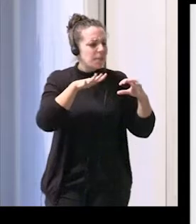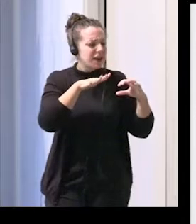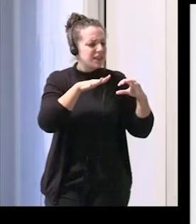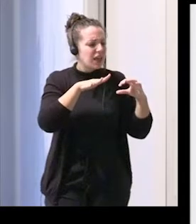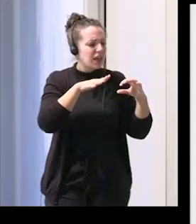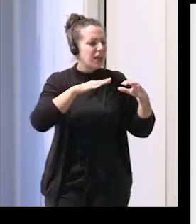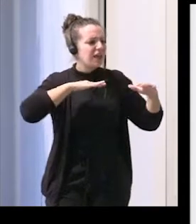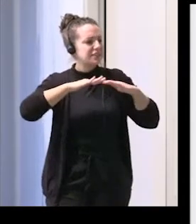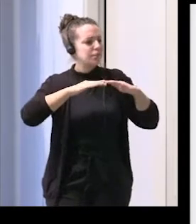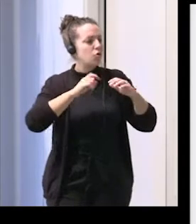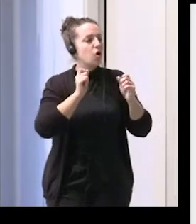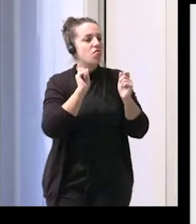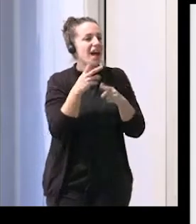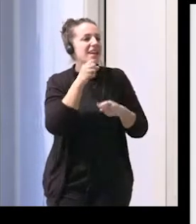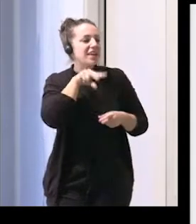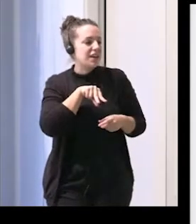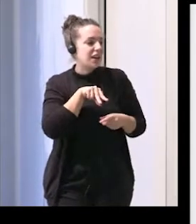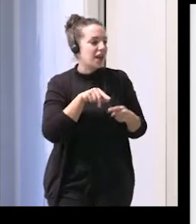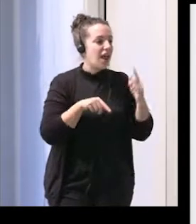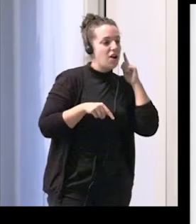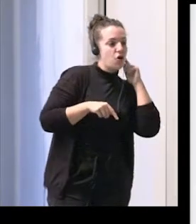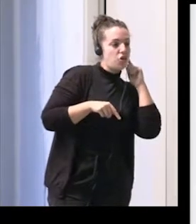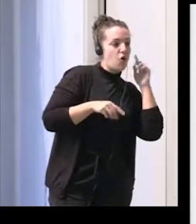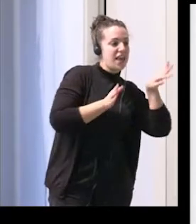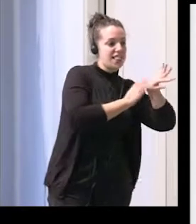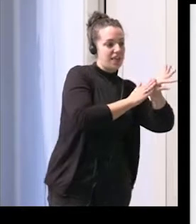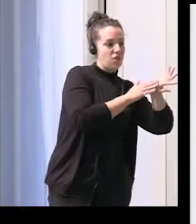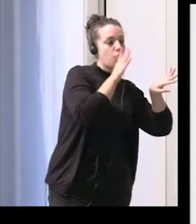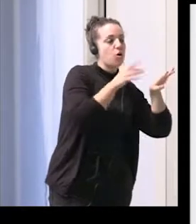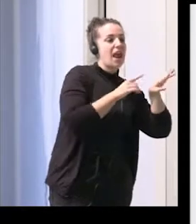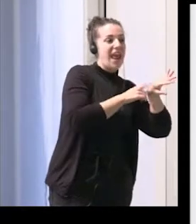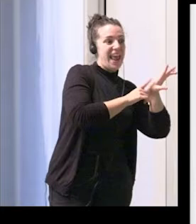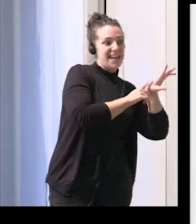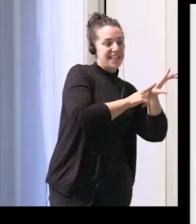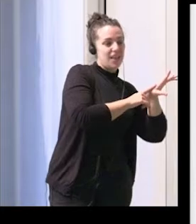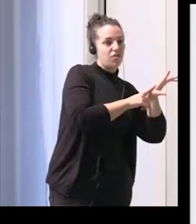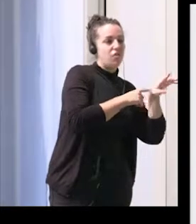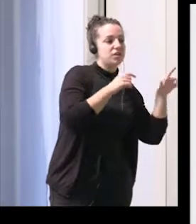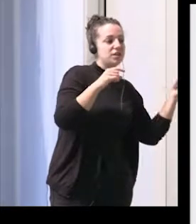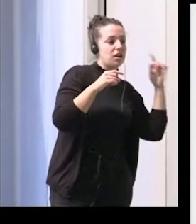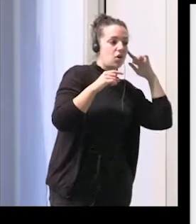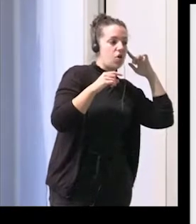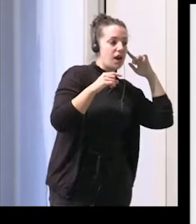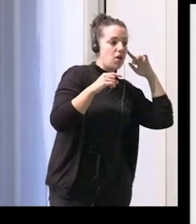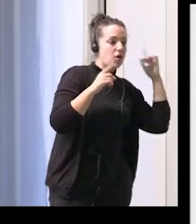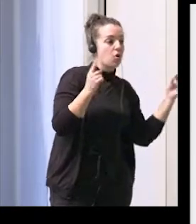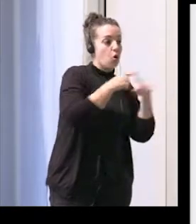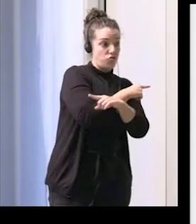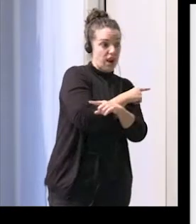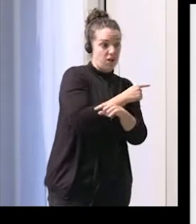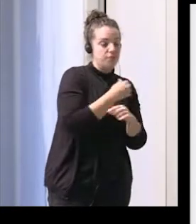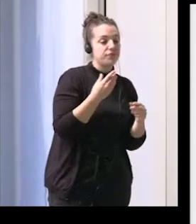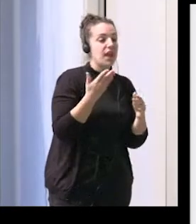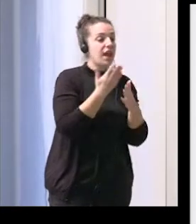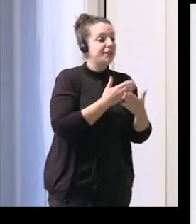more than the right, because the left ear is the contralateral ear. And indeed, in 2 different studies, we found